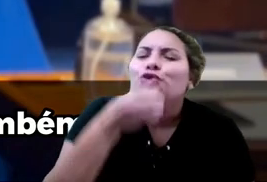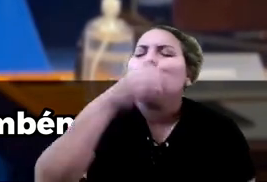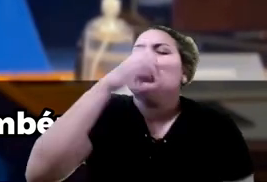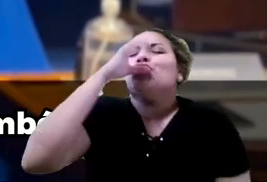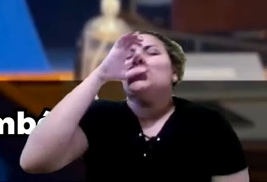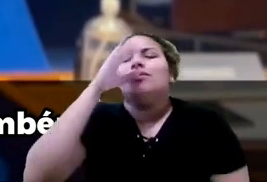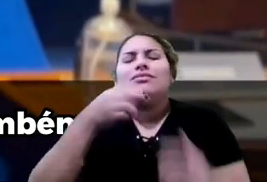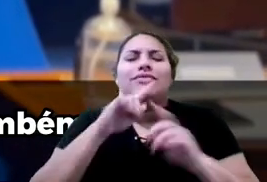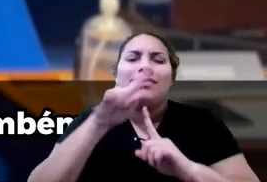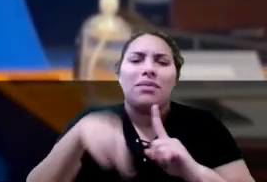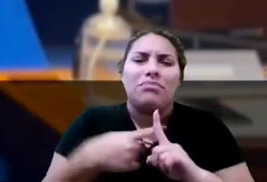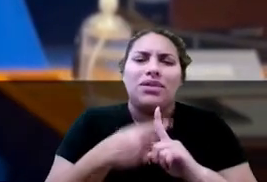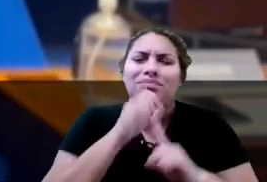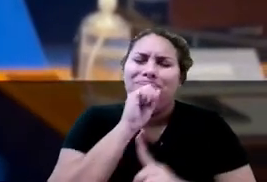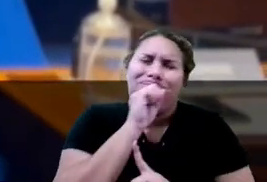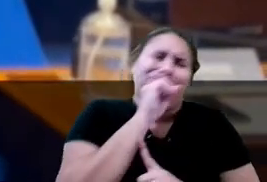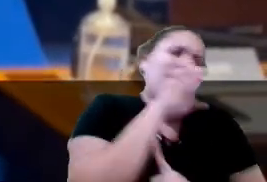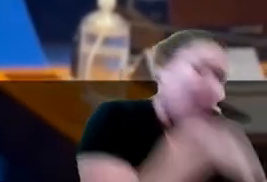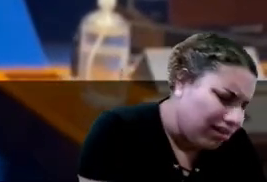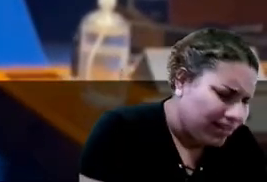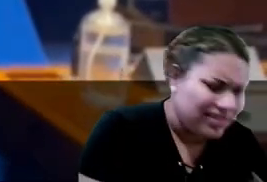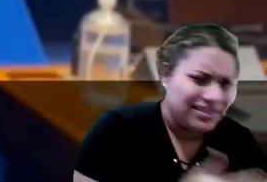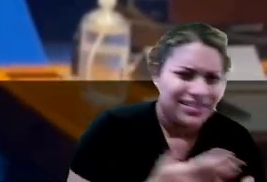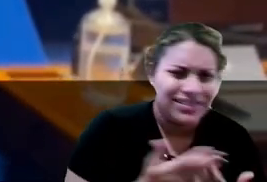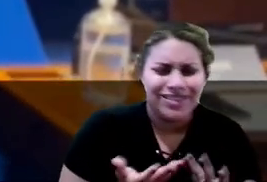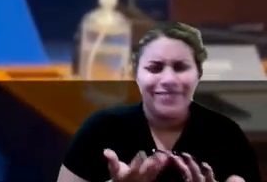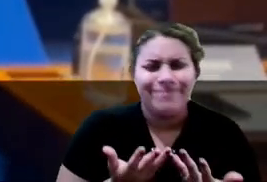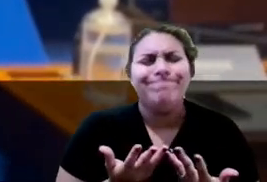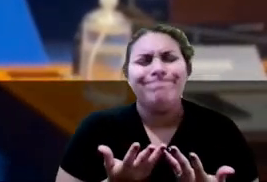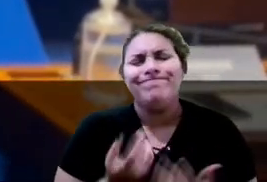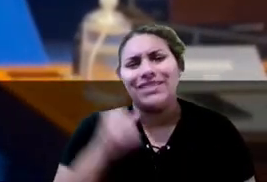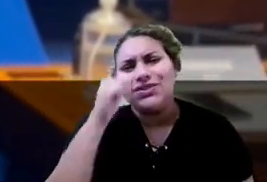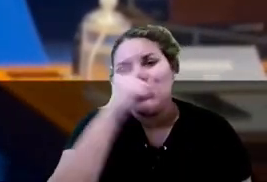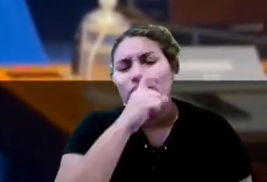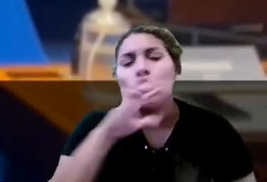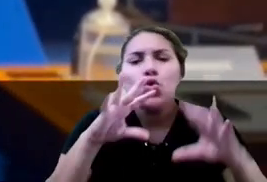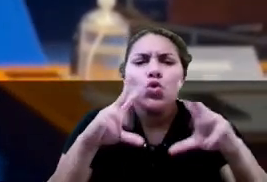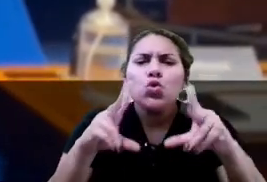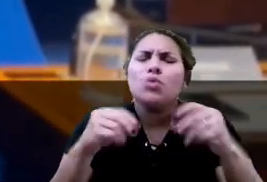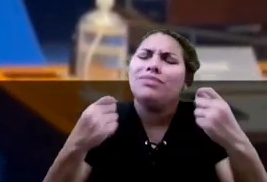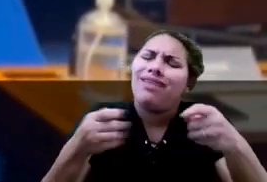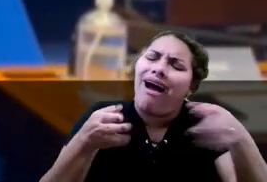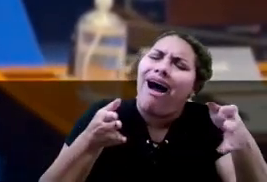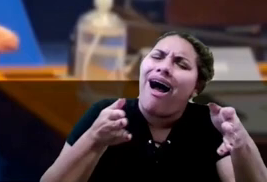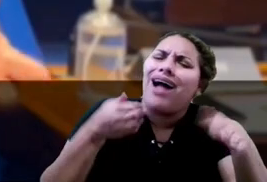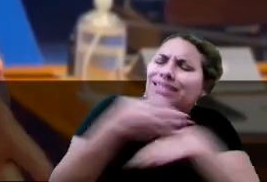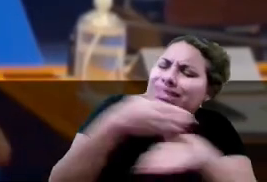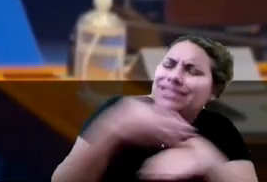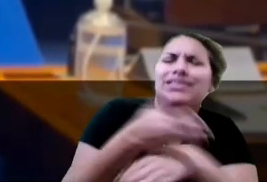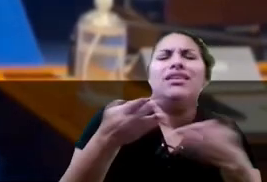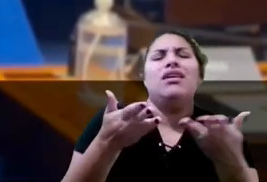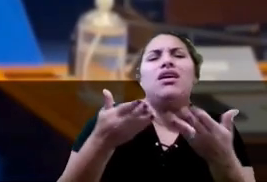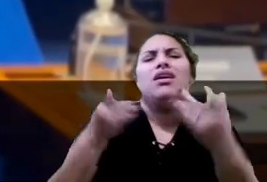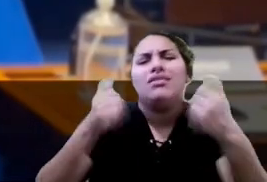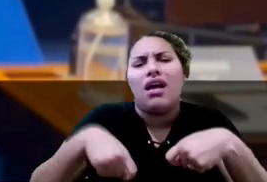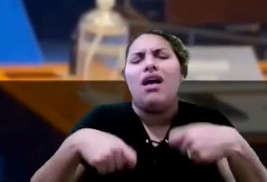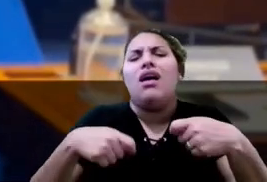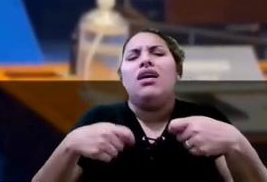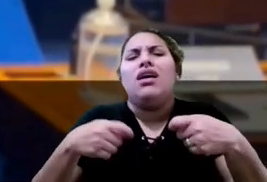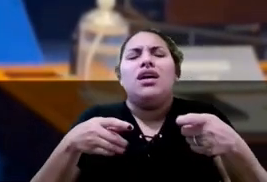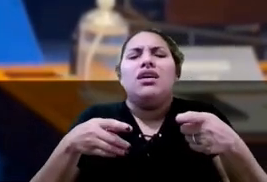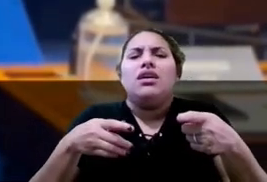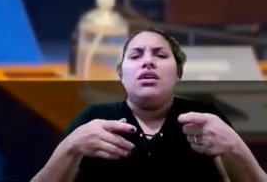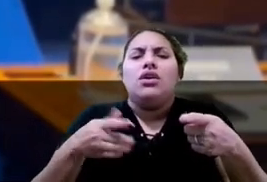the milk made available to them and that they throw up because of the taste. So everything should be